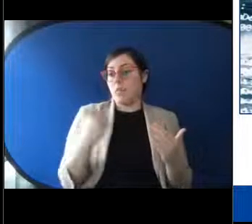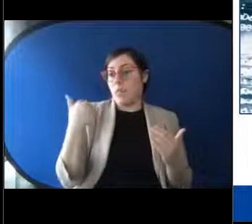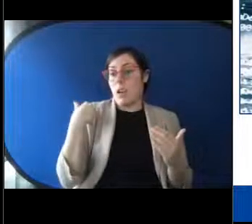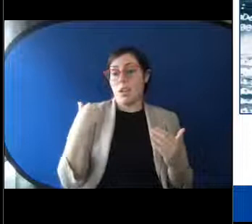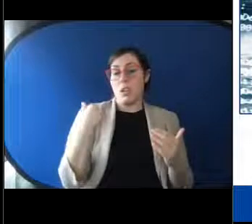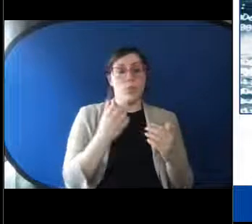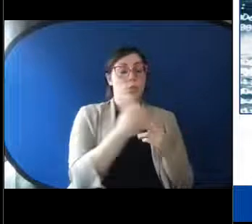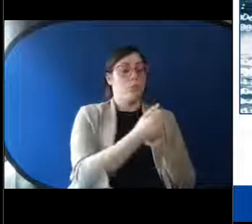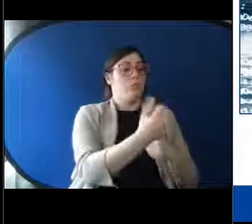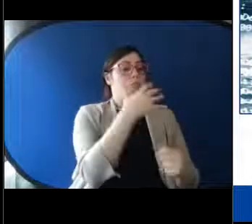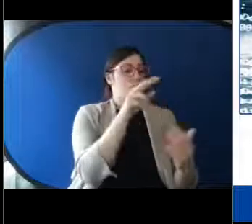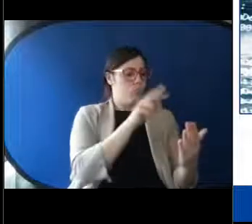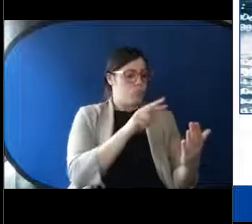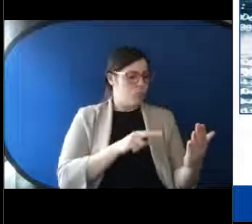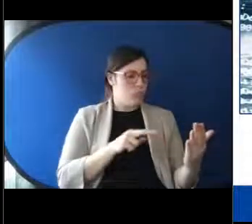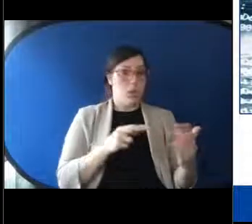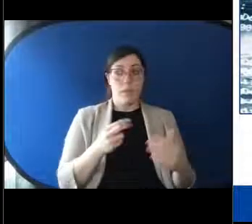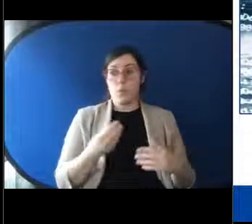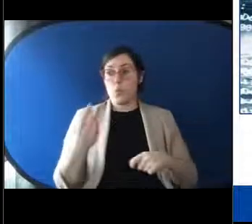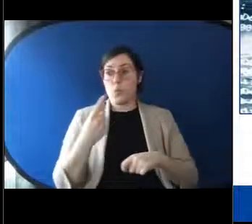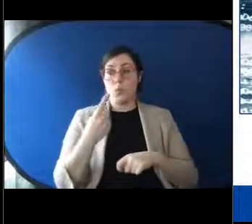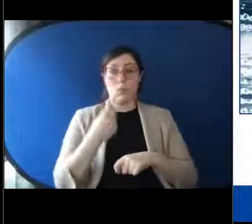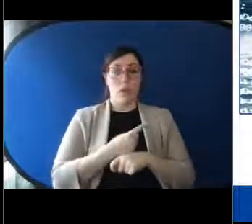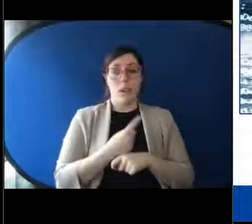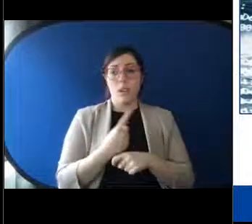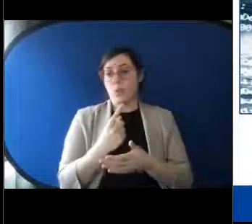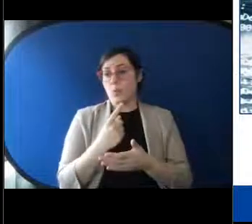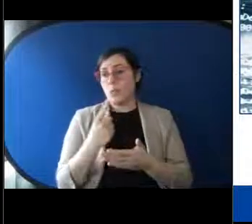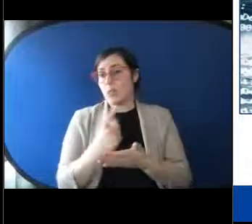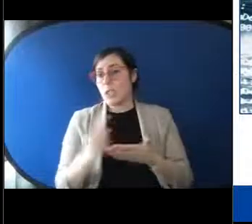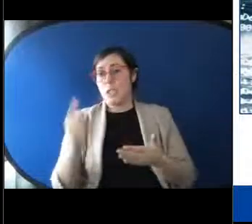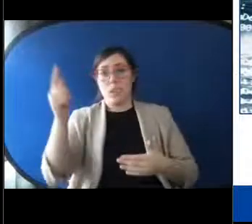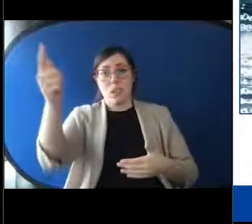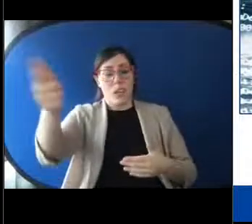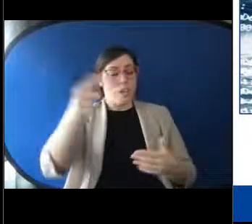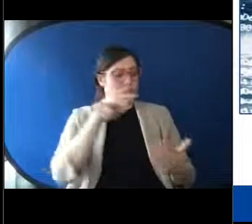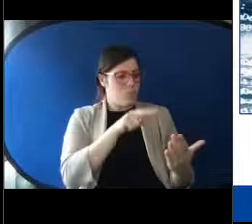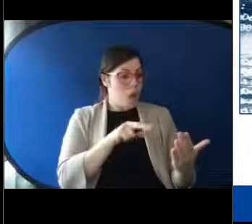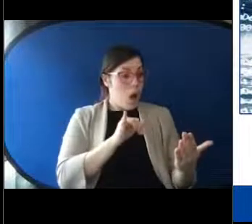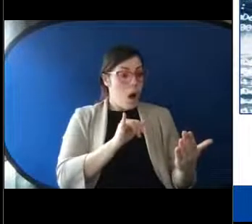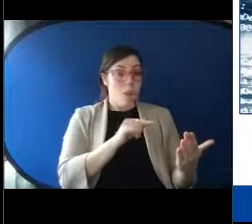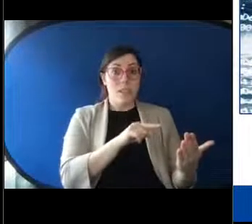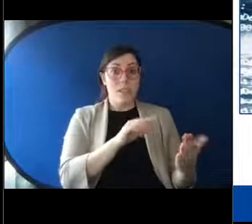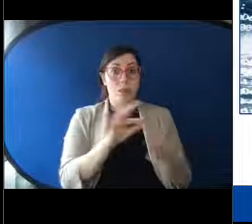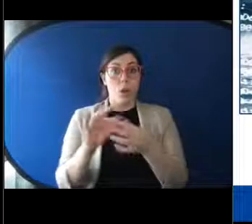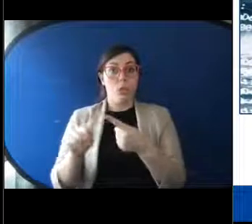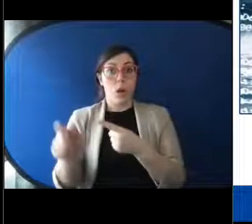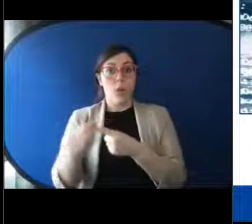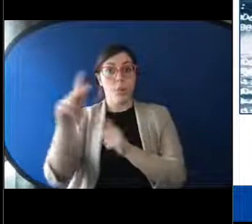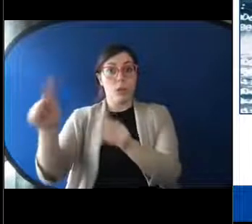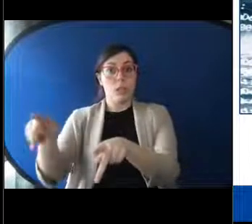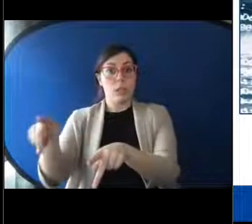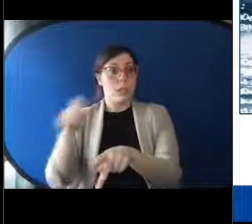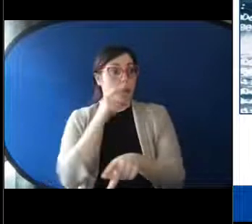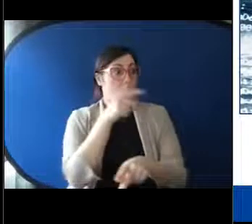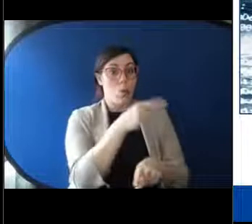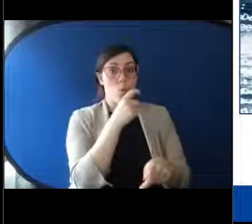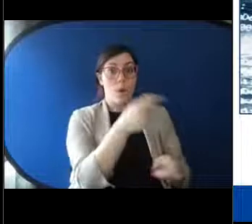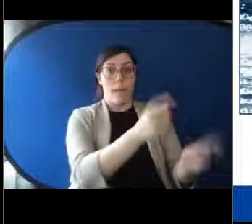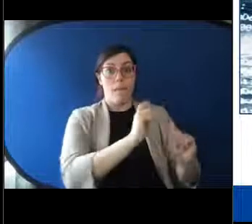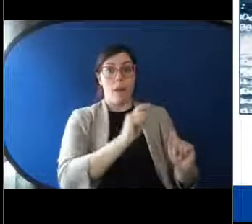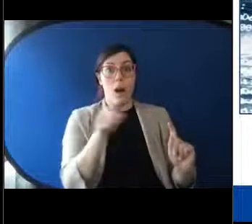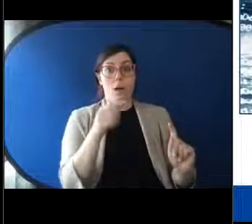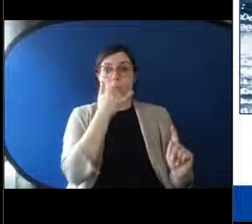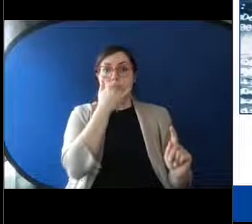weeks or even months after the fact that a particular data set we received actually belongs to someone else other than who provided it to us. So